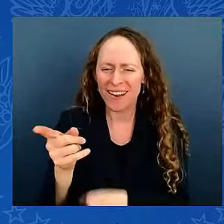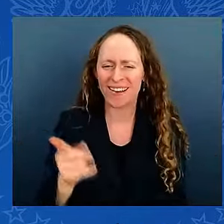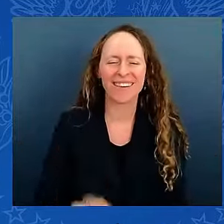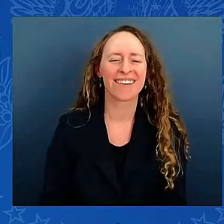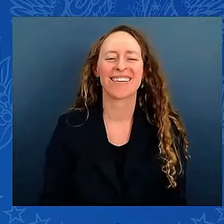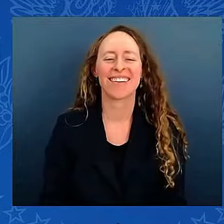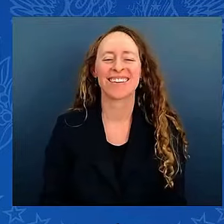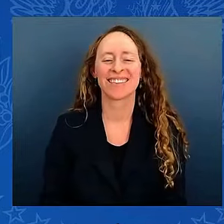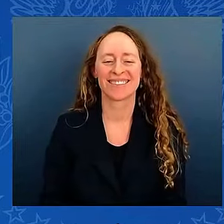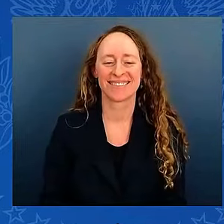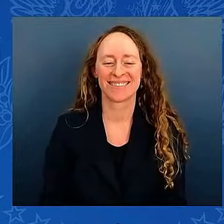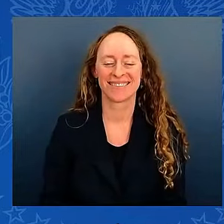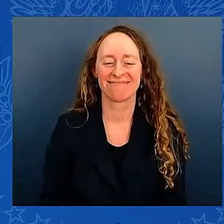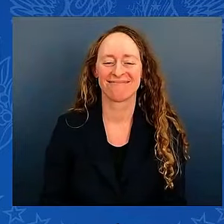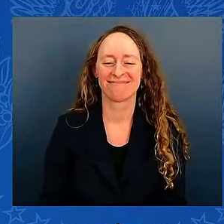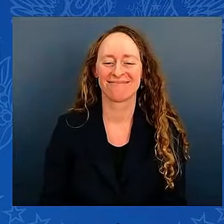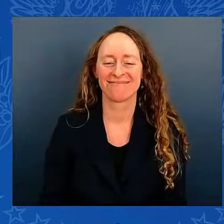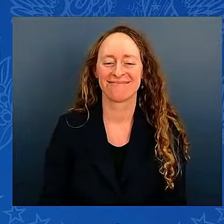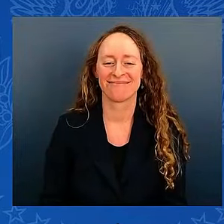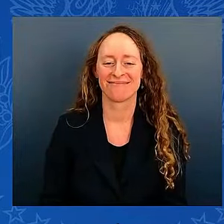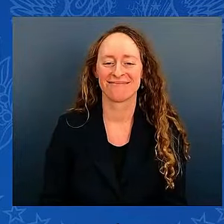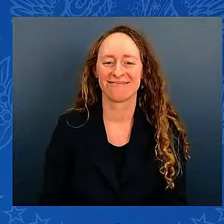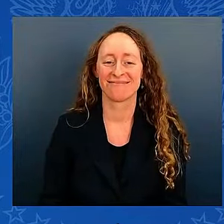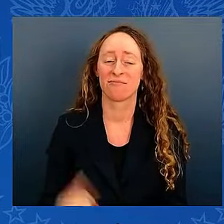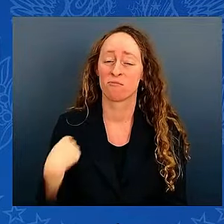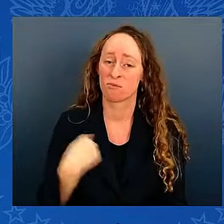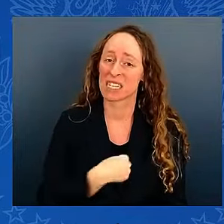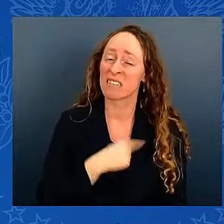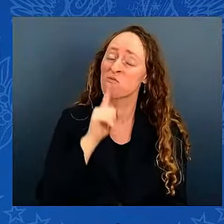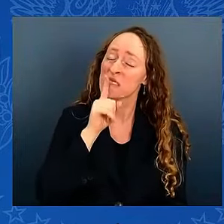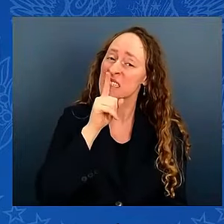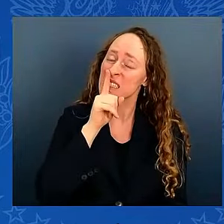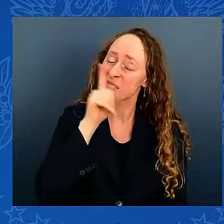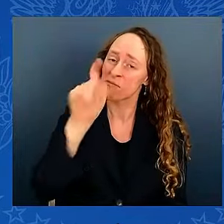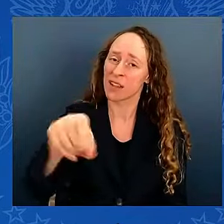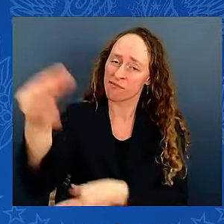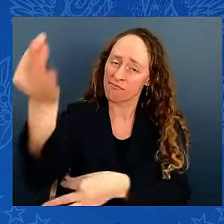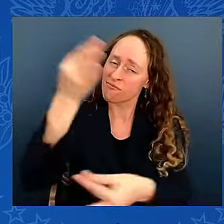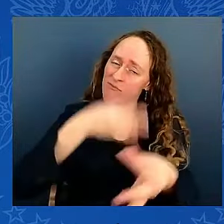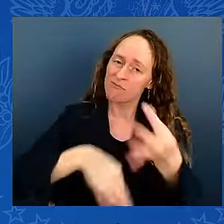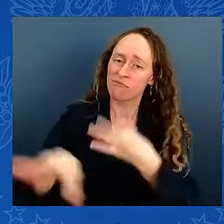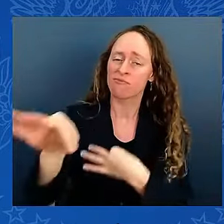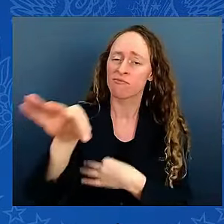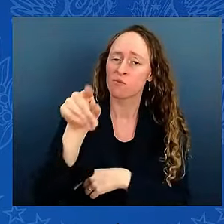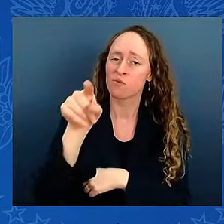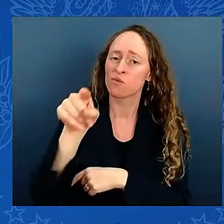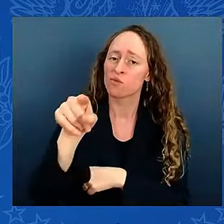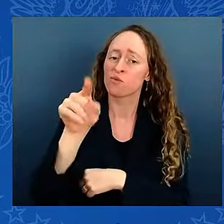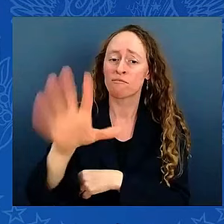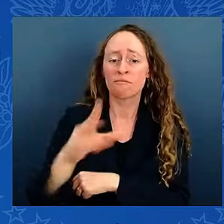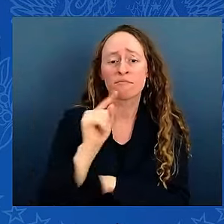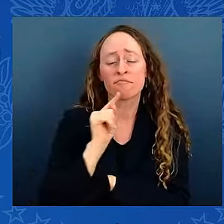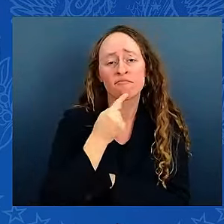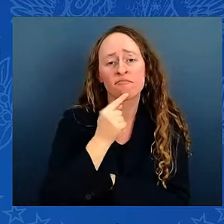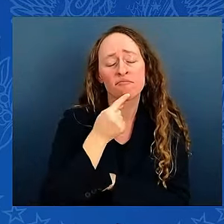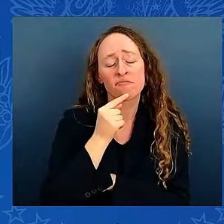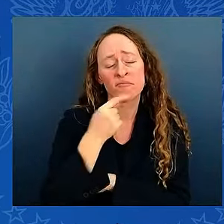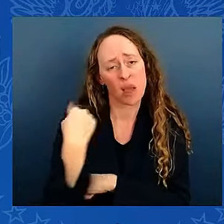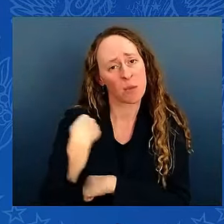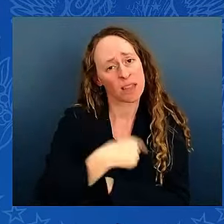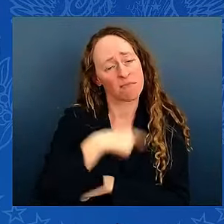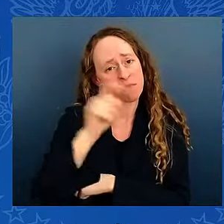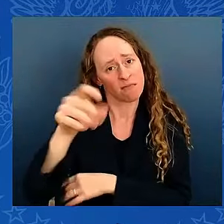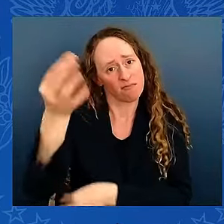We owe you. That's not hyperbole. We owe you. Yes, you've sacrificed.